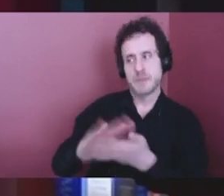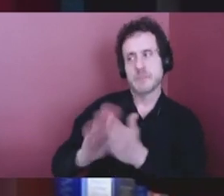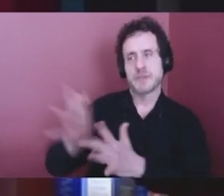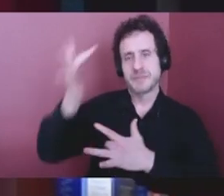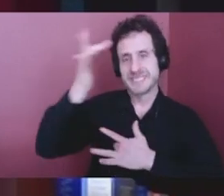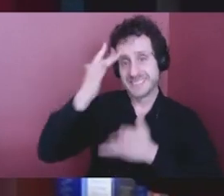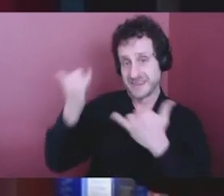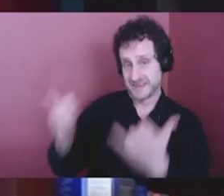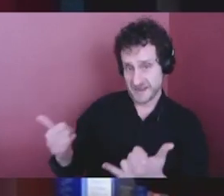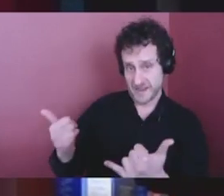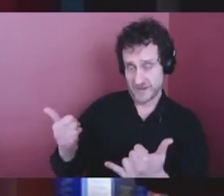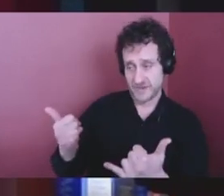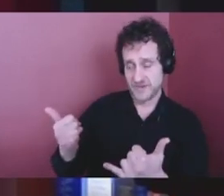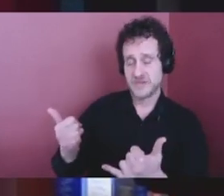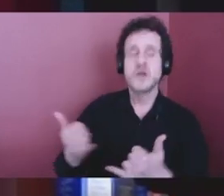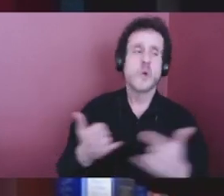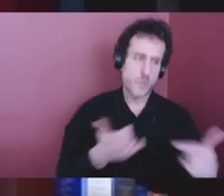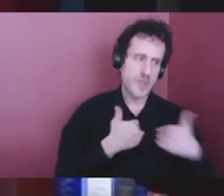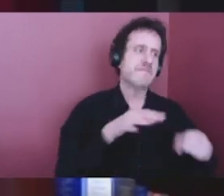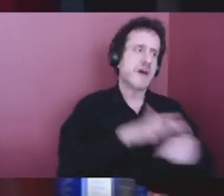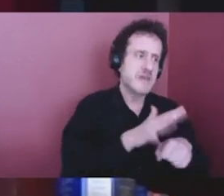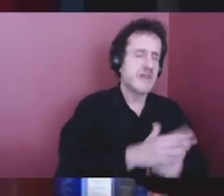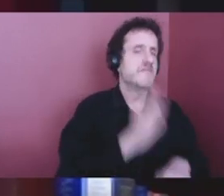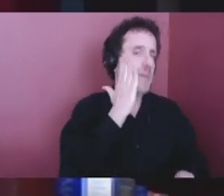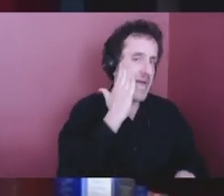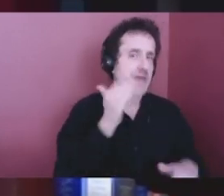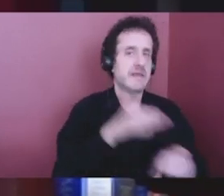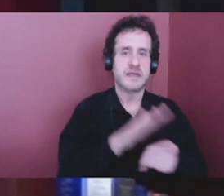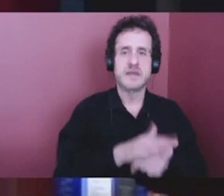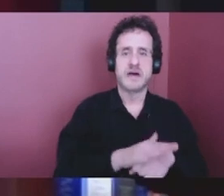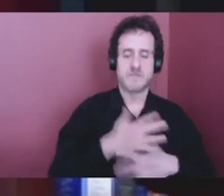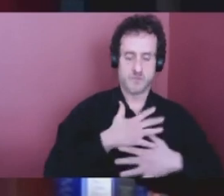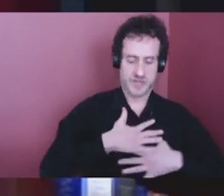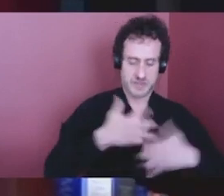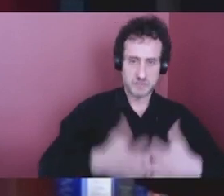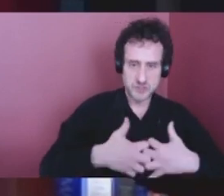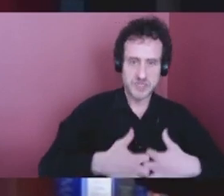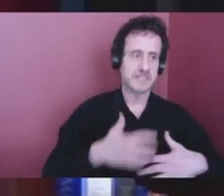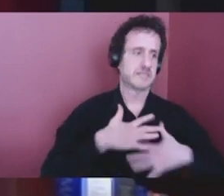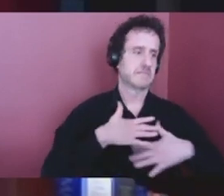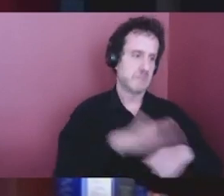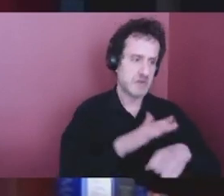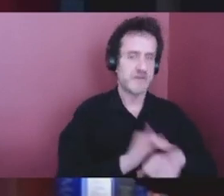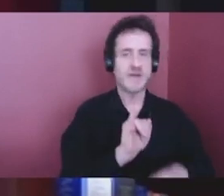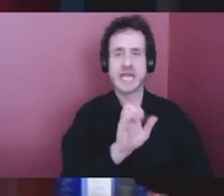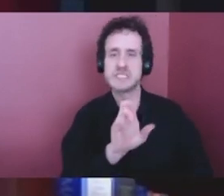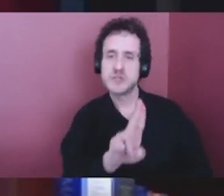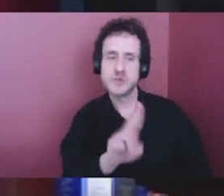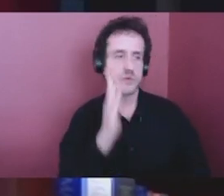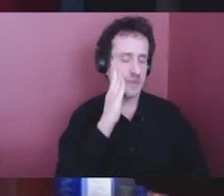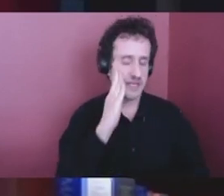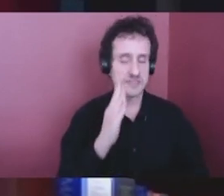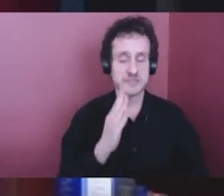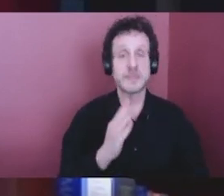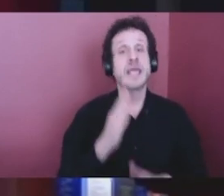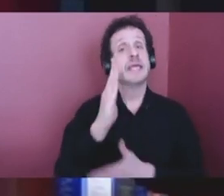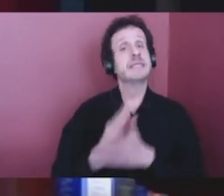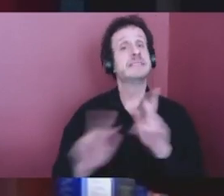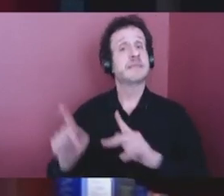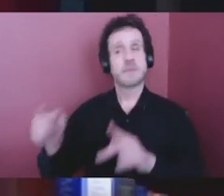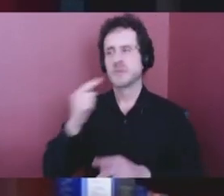is, under our current phase 2 mitigations. There are those who advocate removing